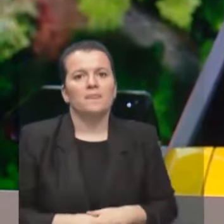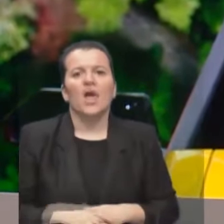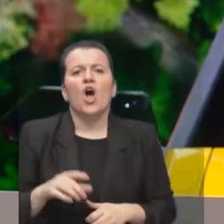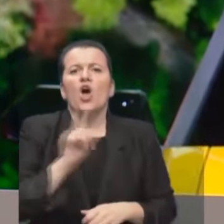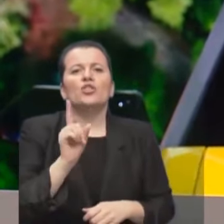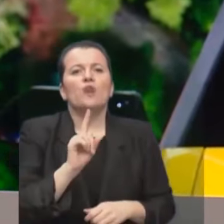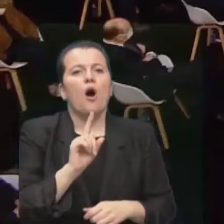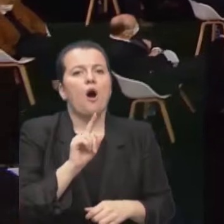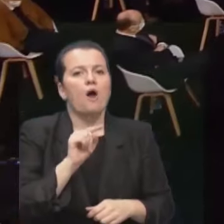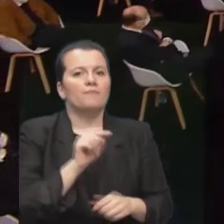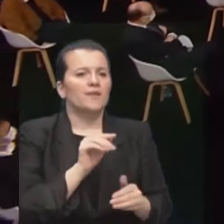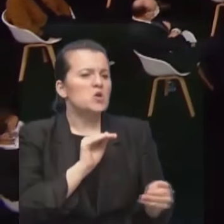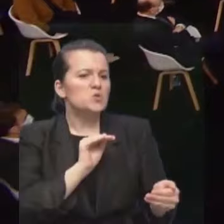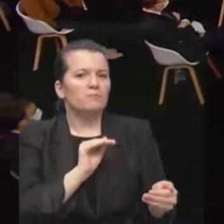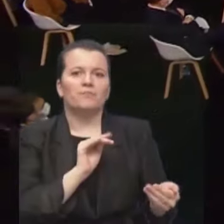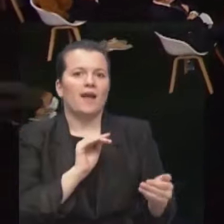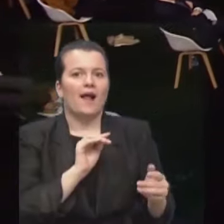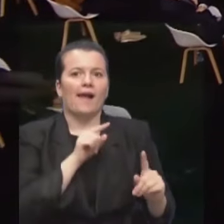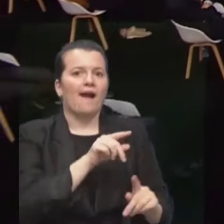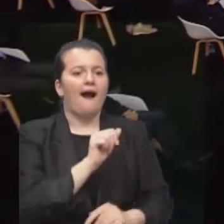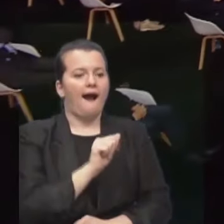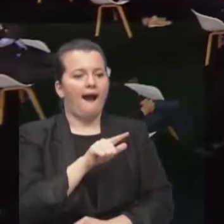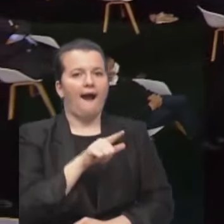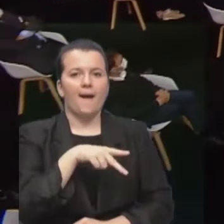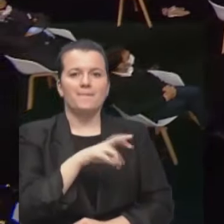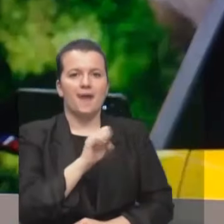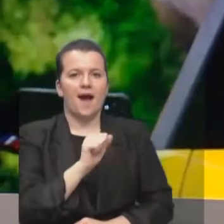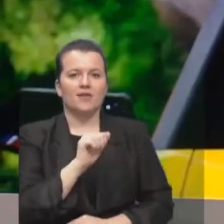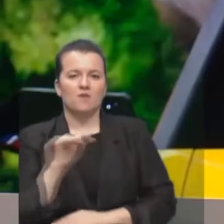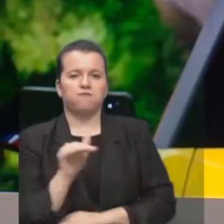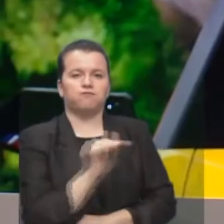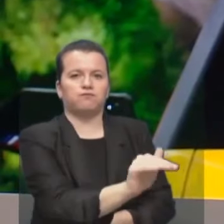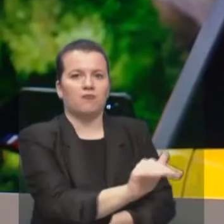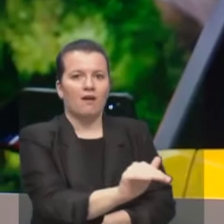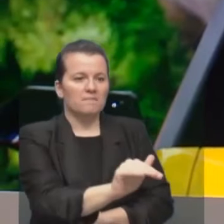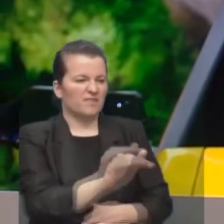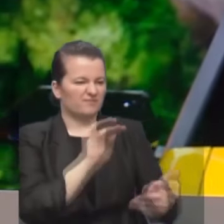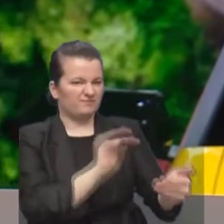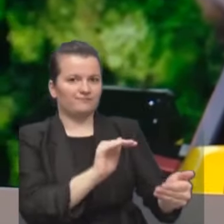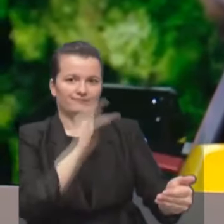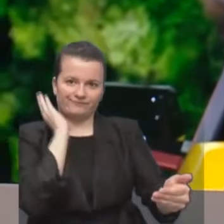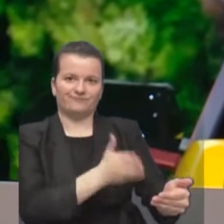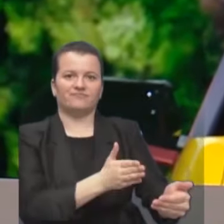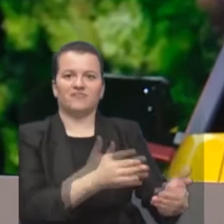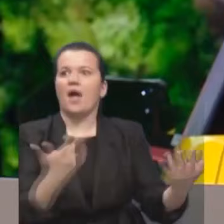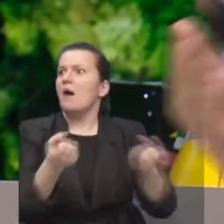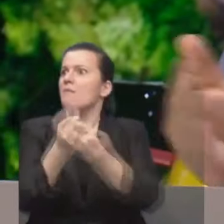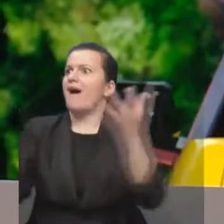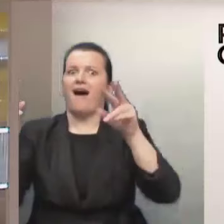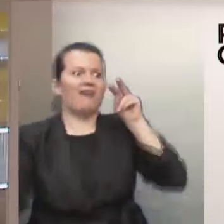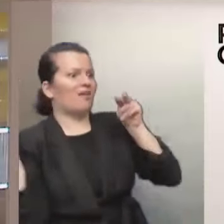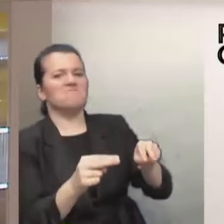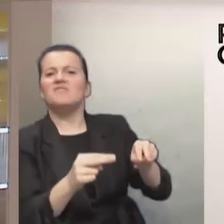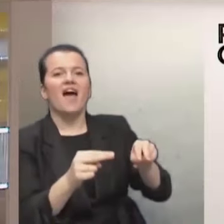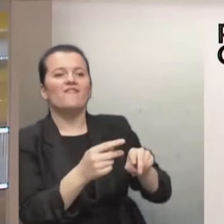a small niche such as Alpine, which looks at a very specific clientele,